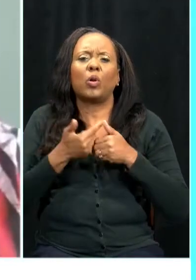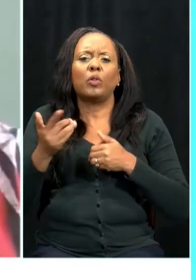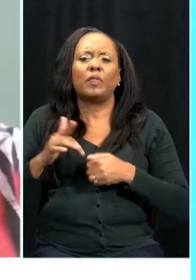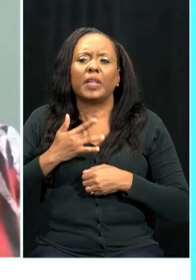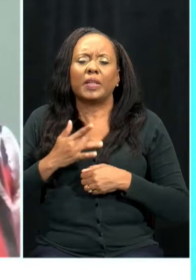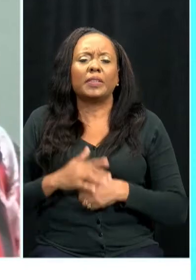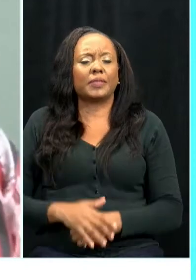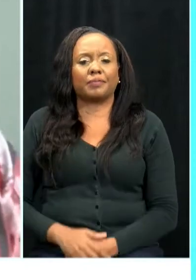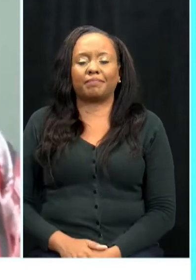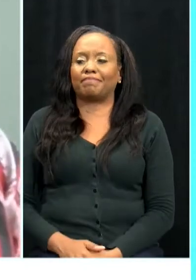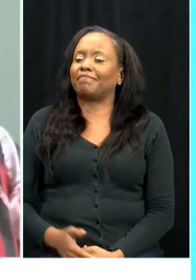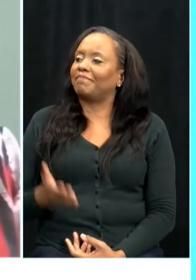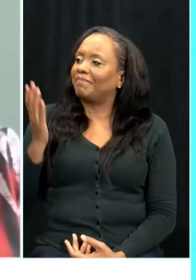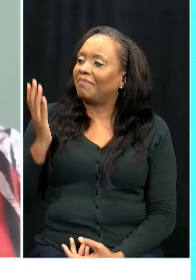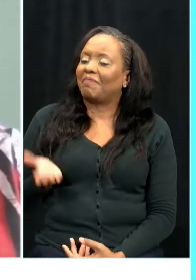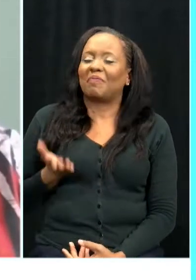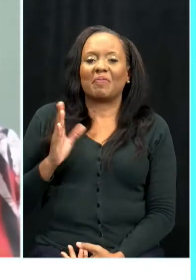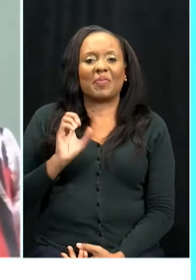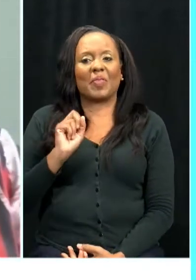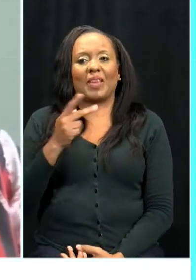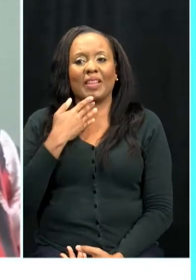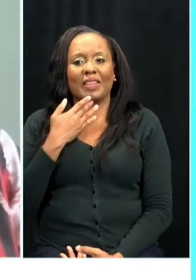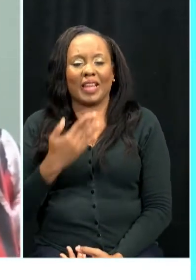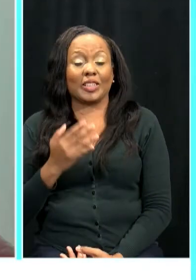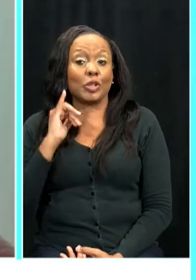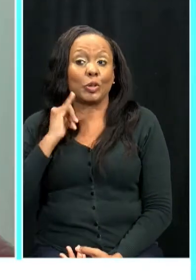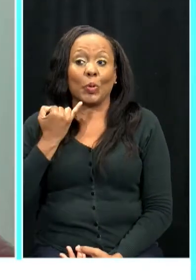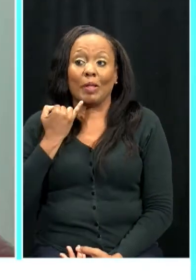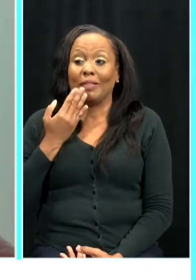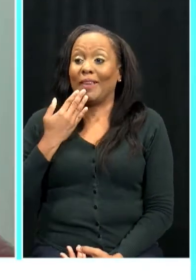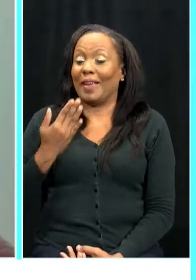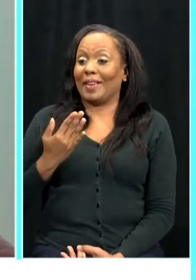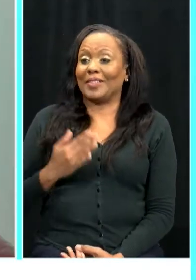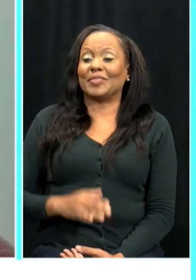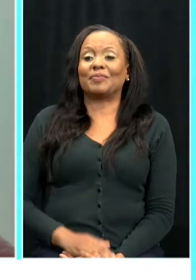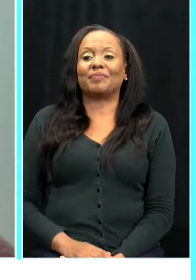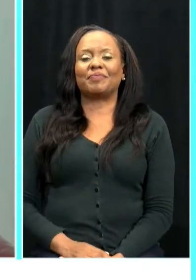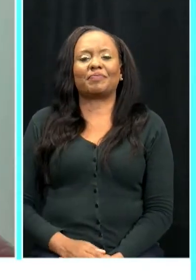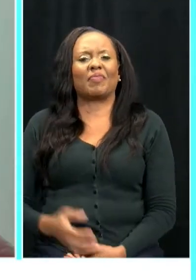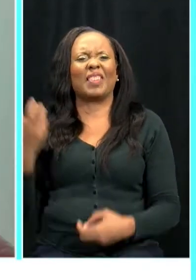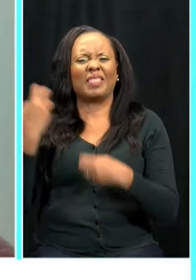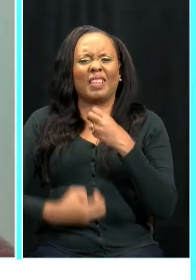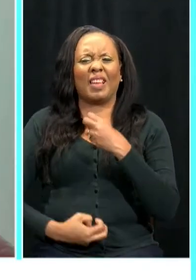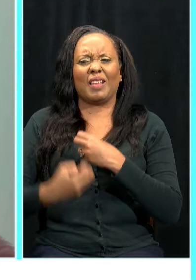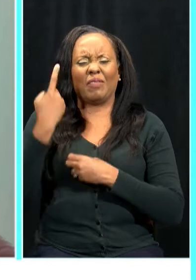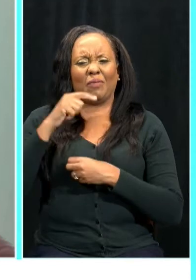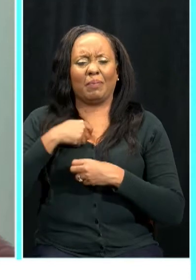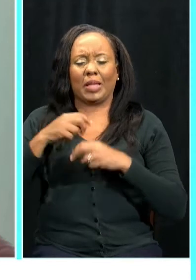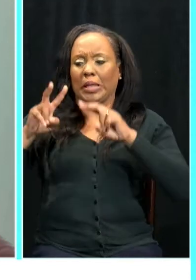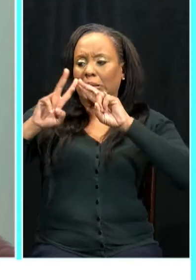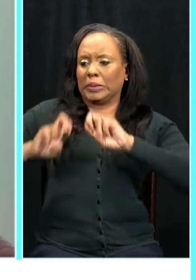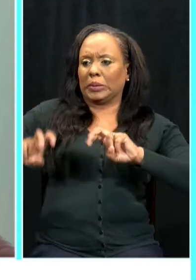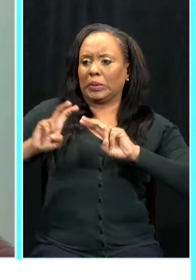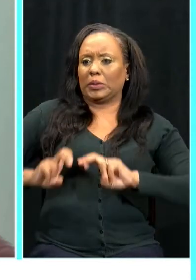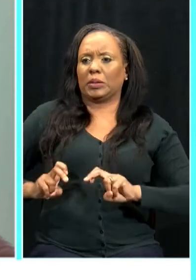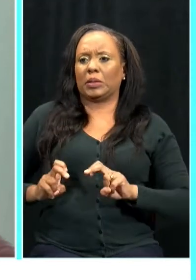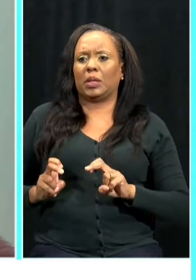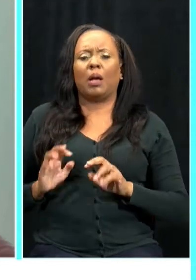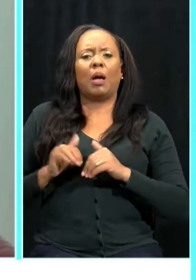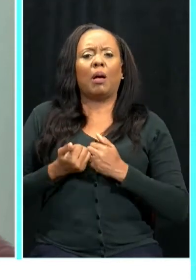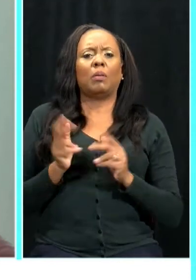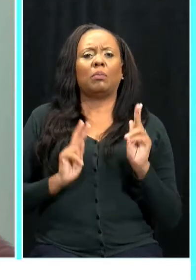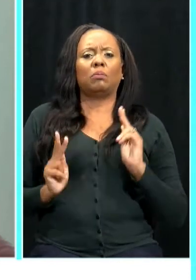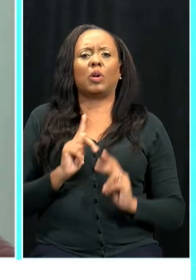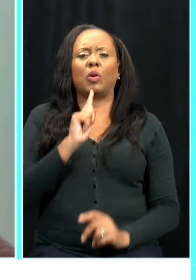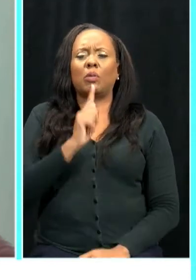Thanks, Jewel. It's difficult for me to assess exactly what the mood is,